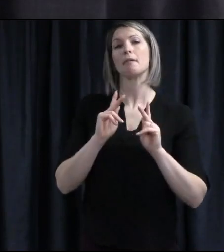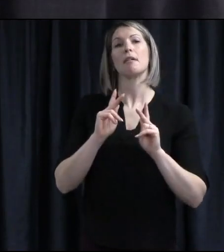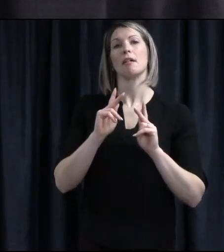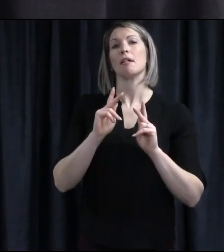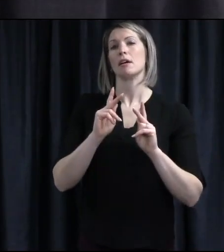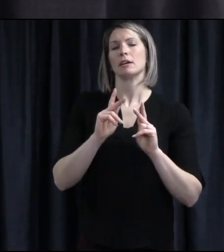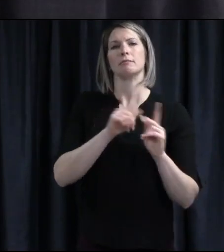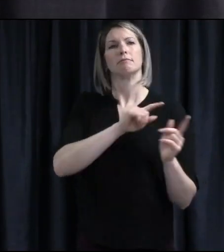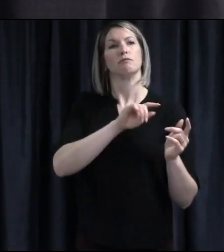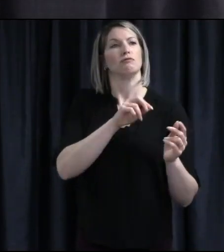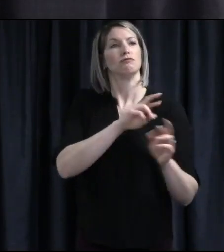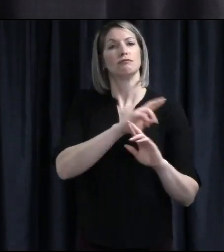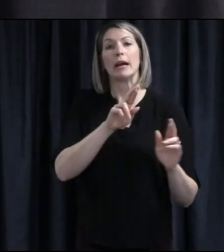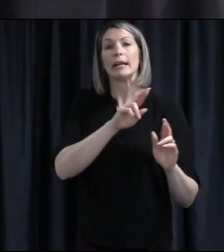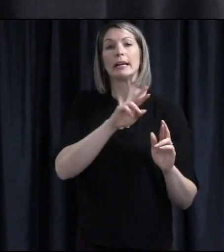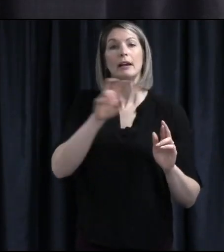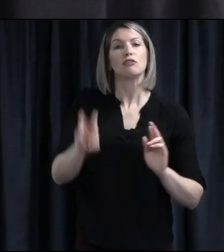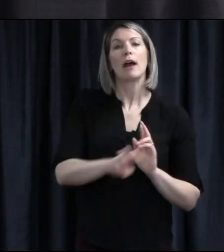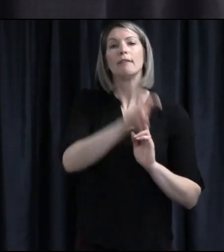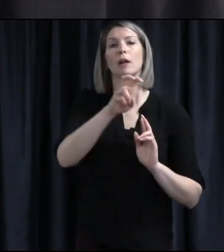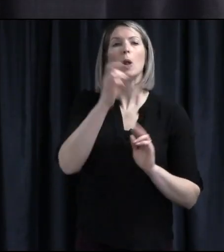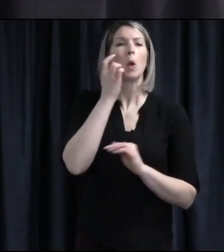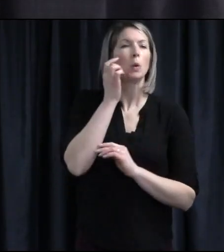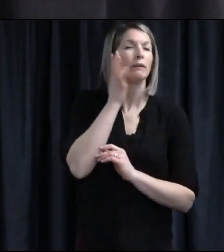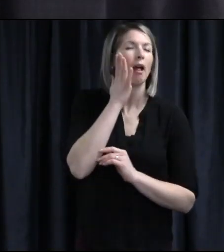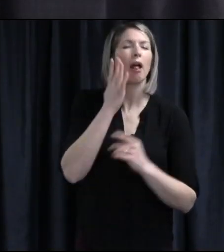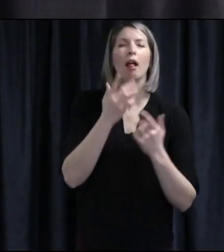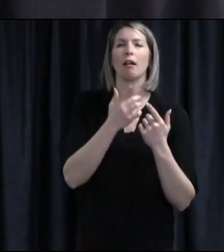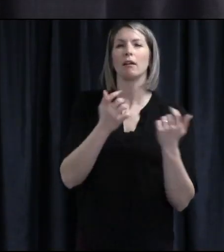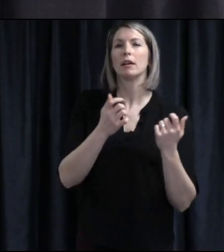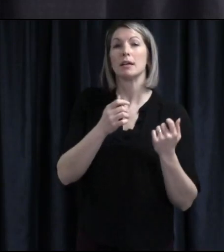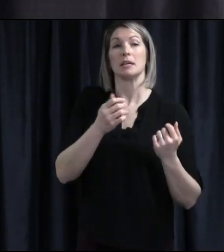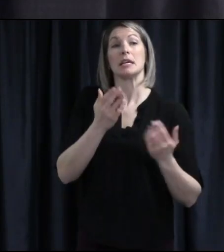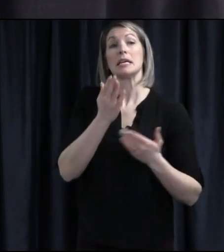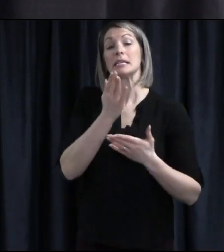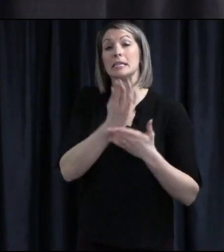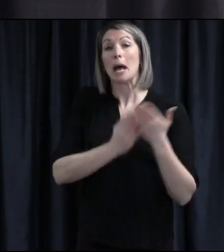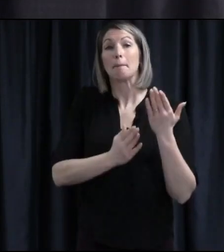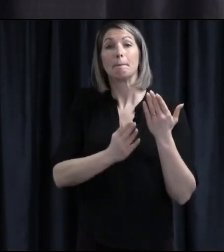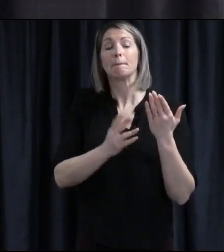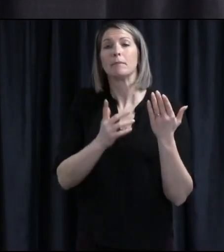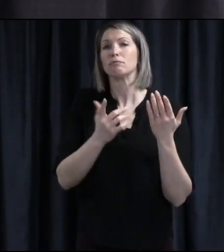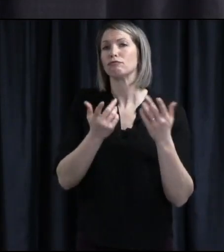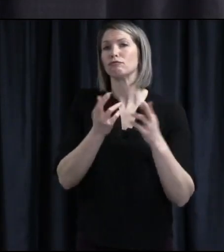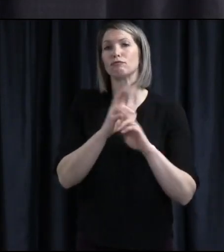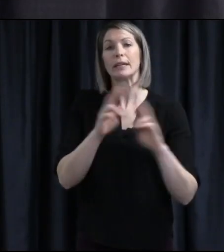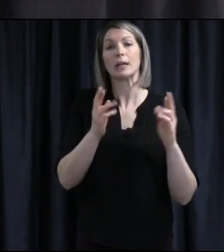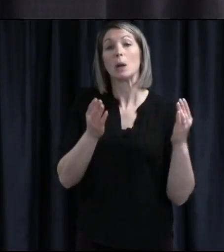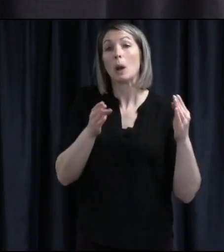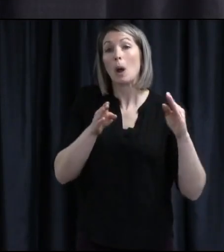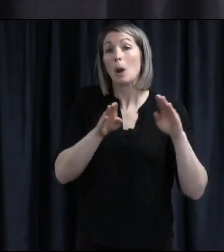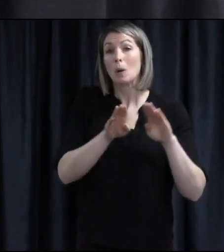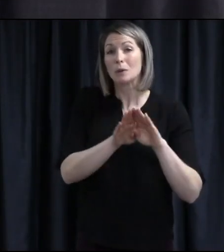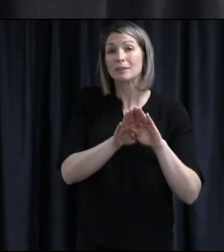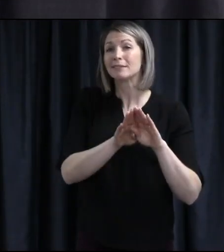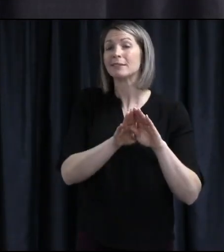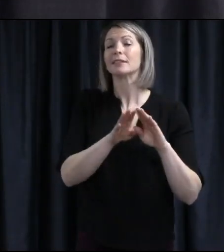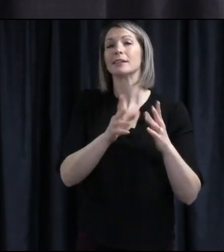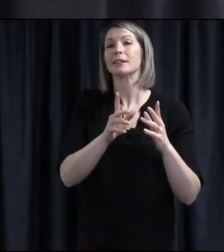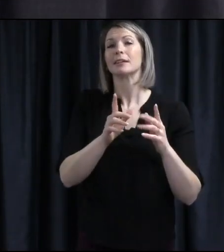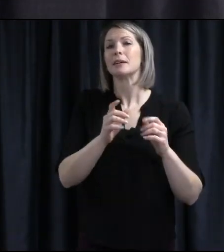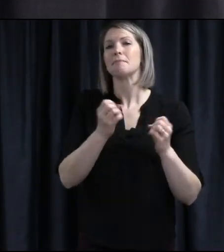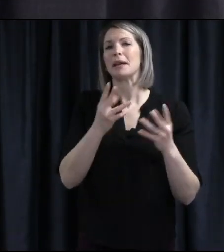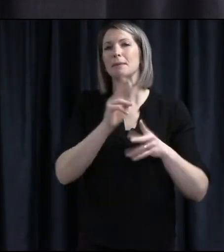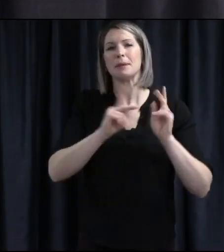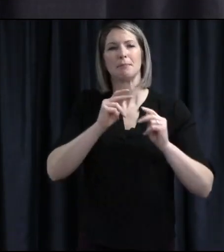So what do you tell tourism industry operators who may be getting ready now to ramp up for the season and are looking at having very few people